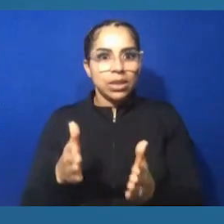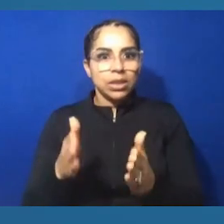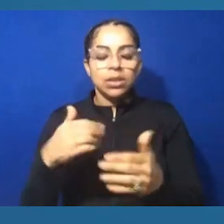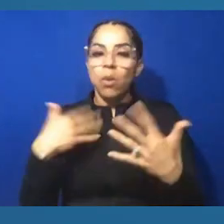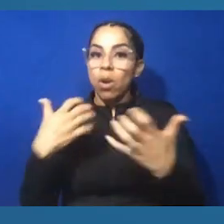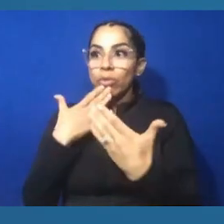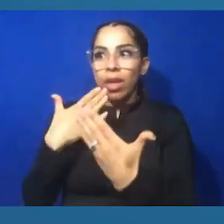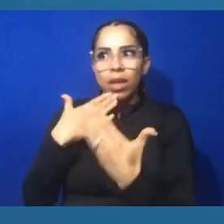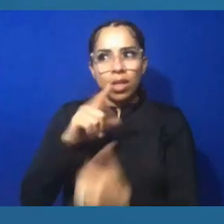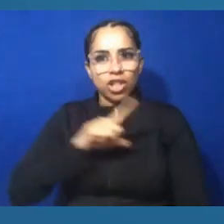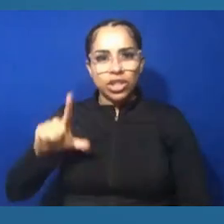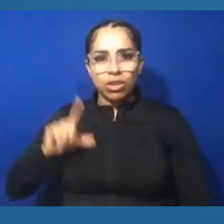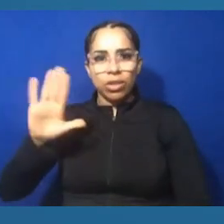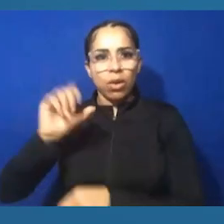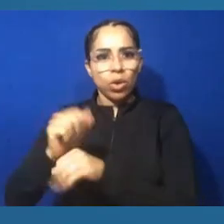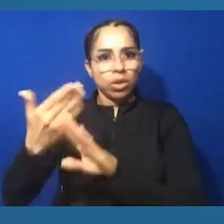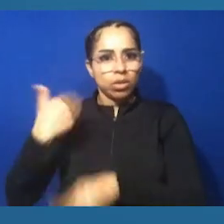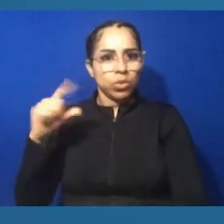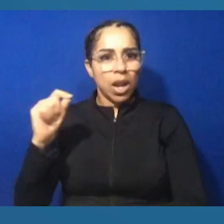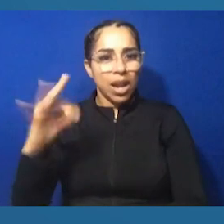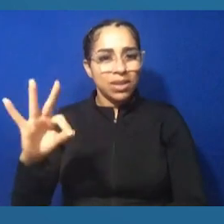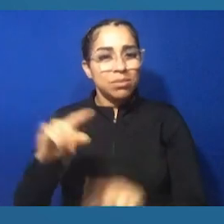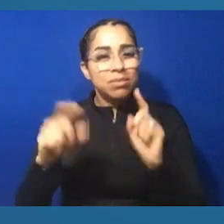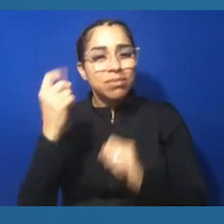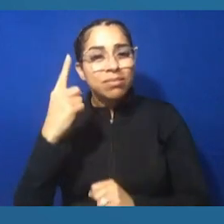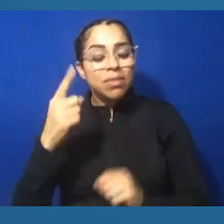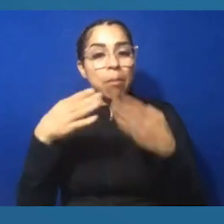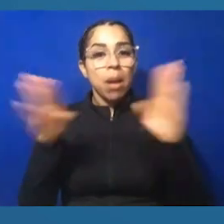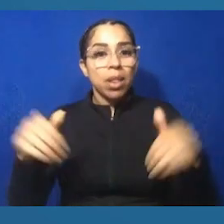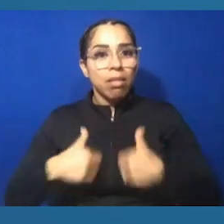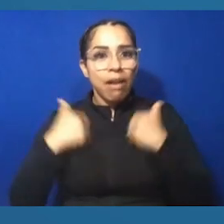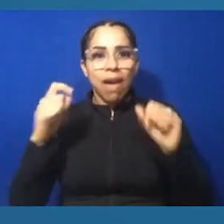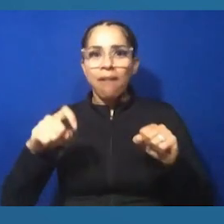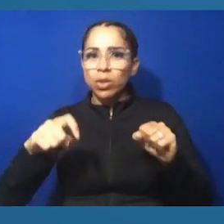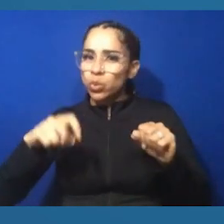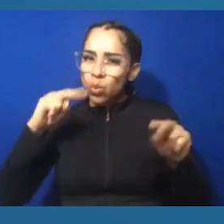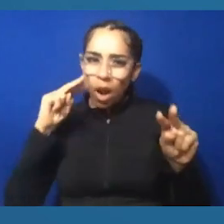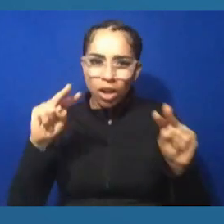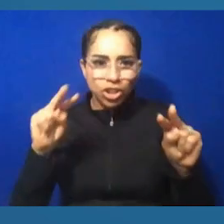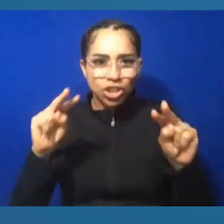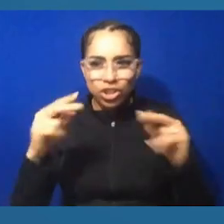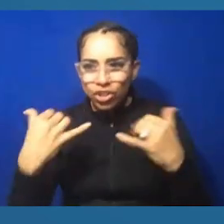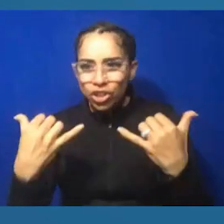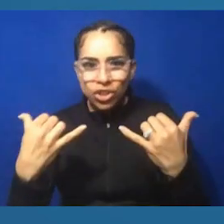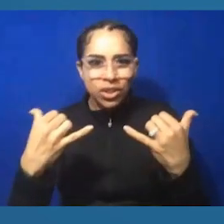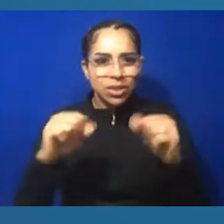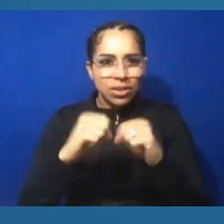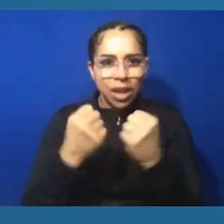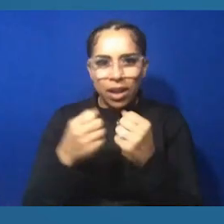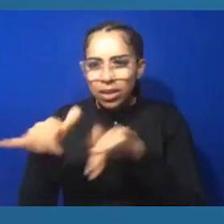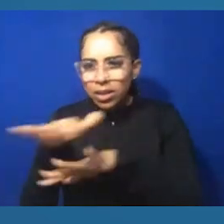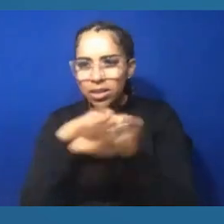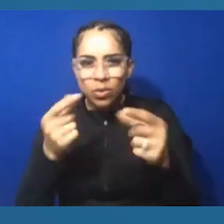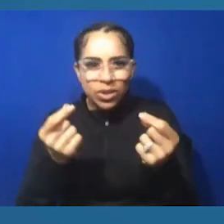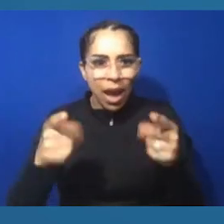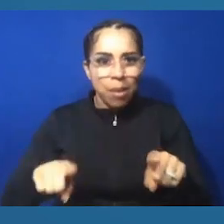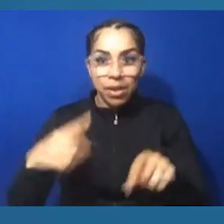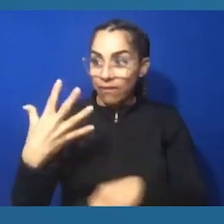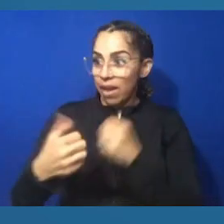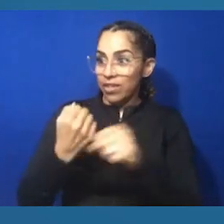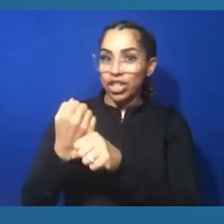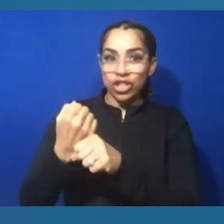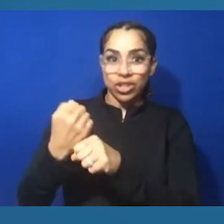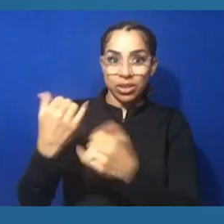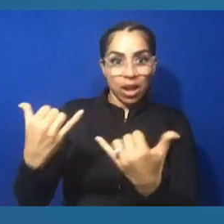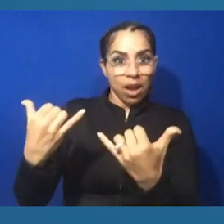But in public life, we often have to be watching what is happening and look at the data. 5 years down the road, what